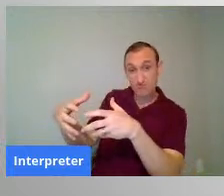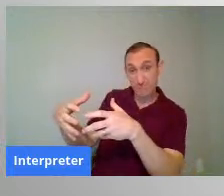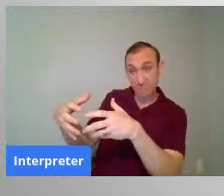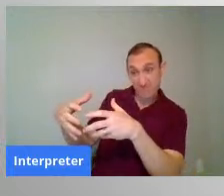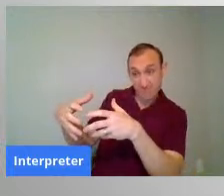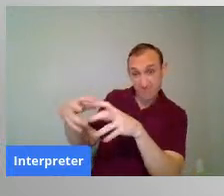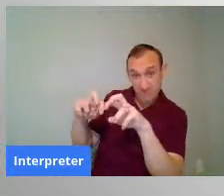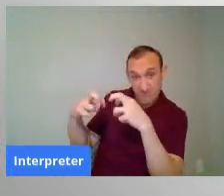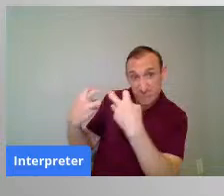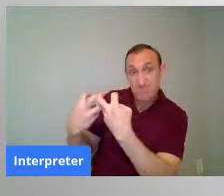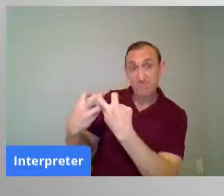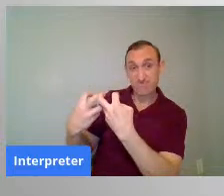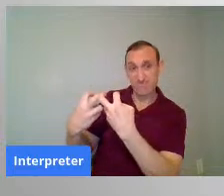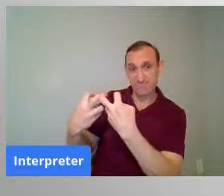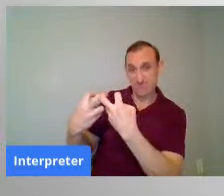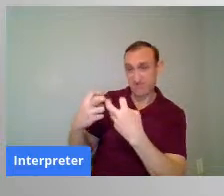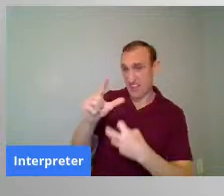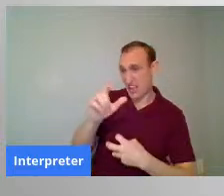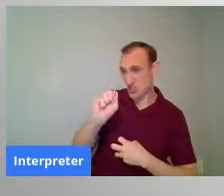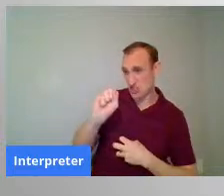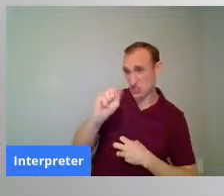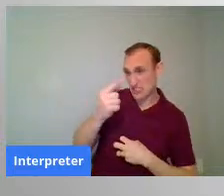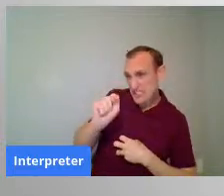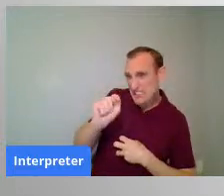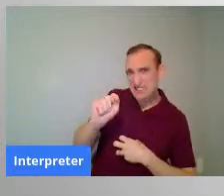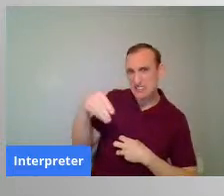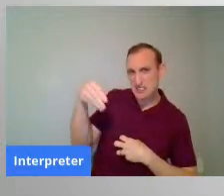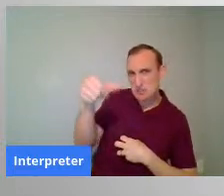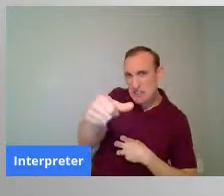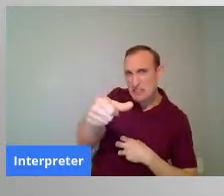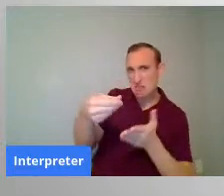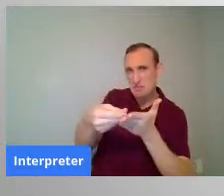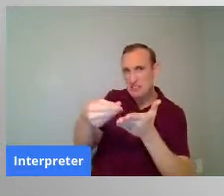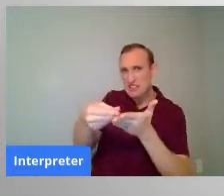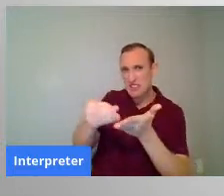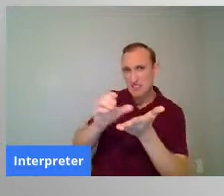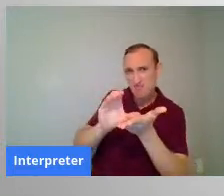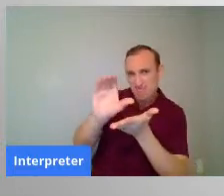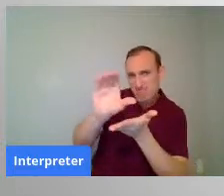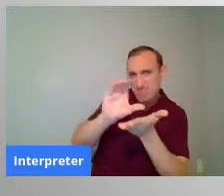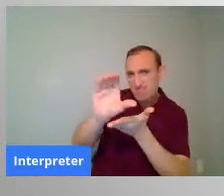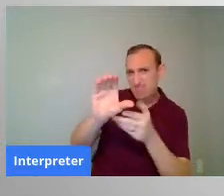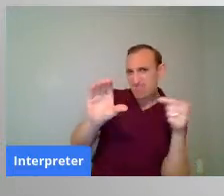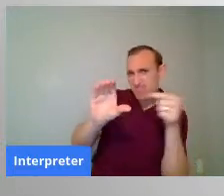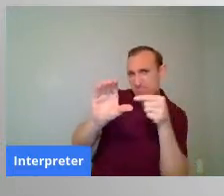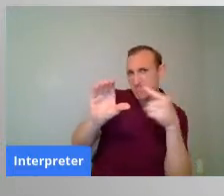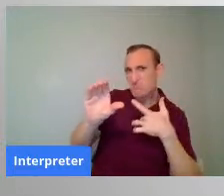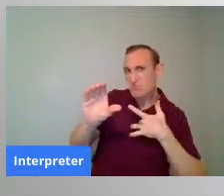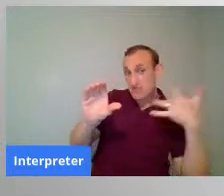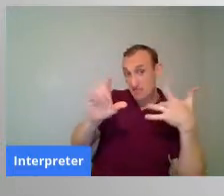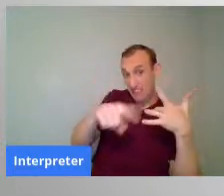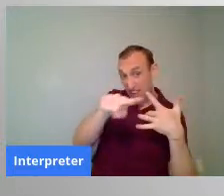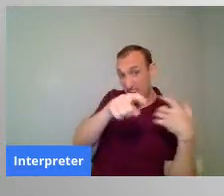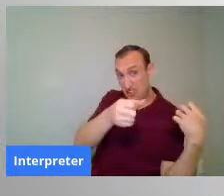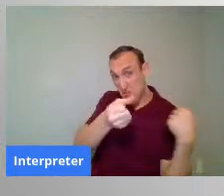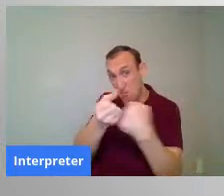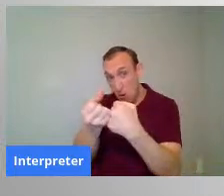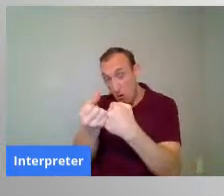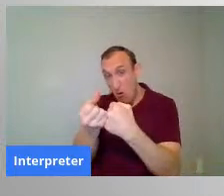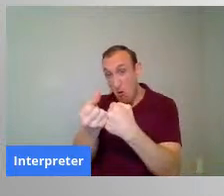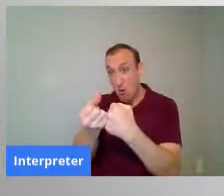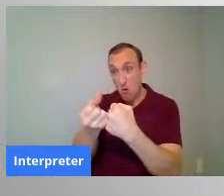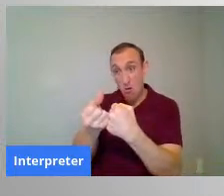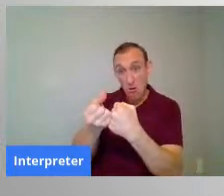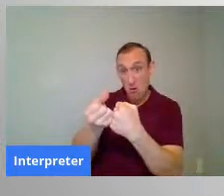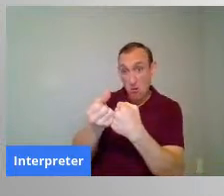where LSGTs are with their spending and how specifically they may be able to assist with